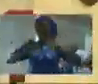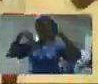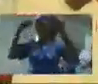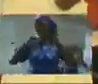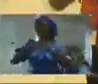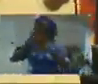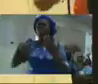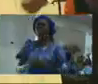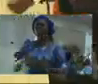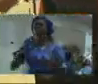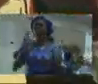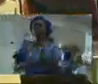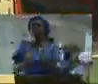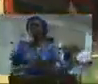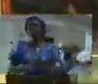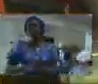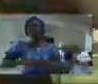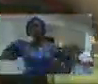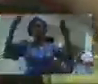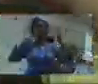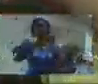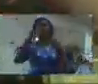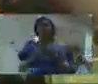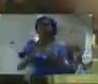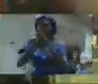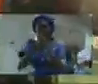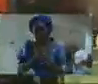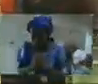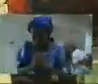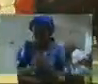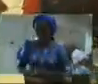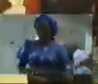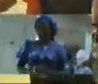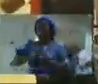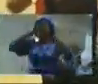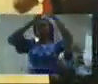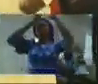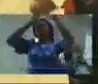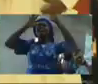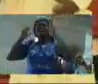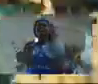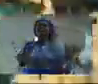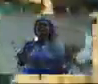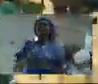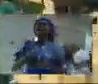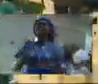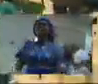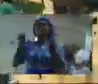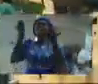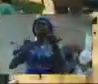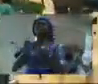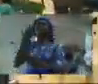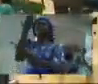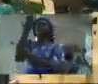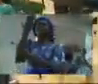I want to give you all honor. I want to give you all adoration. I lift you high, Lord. I